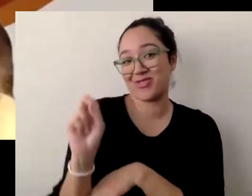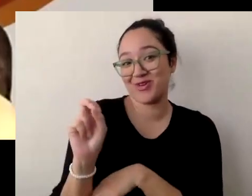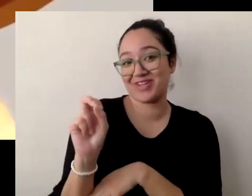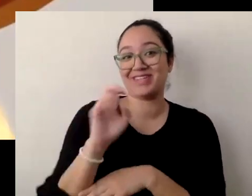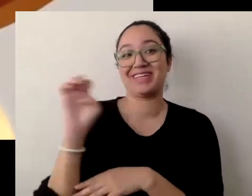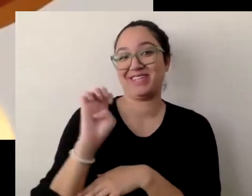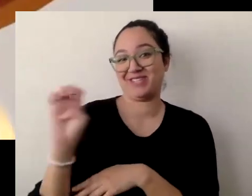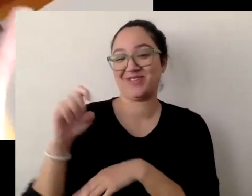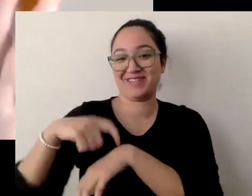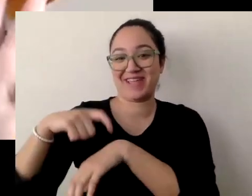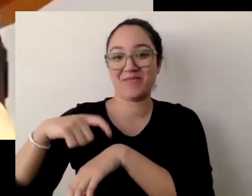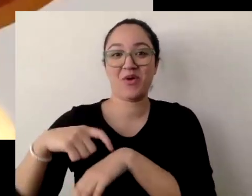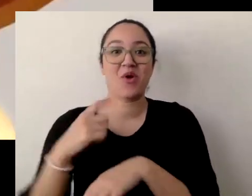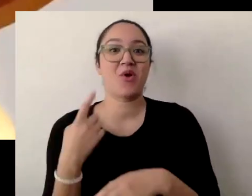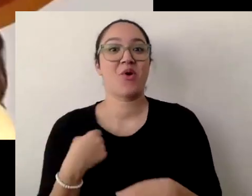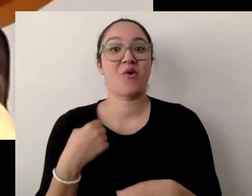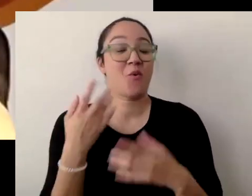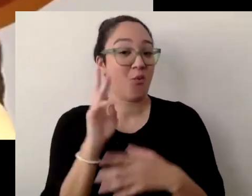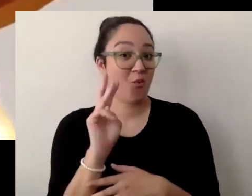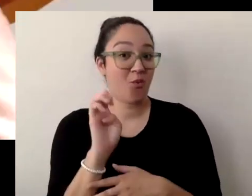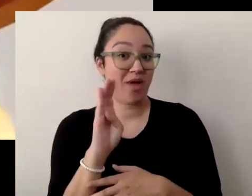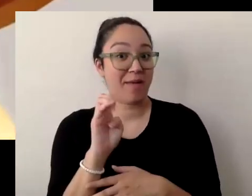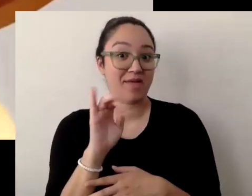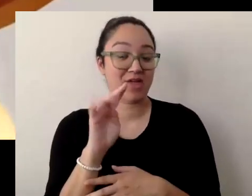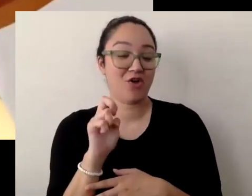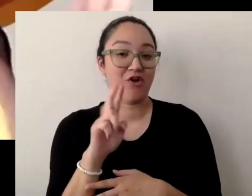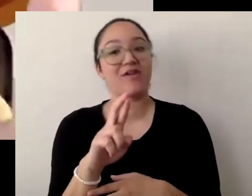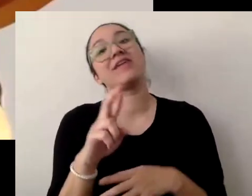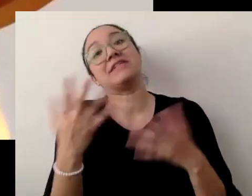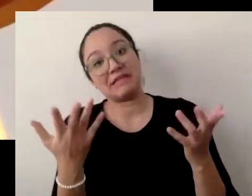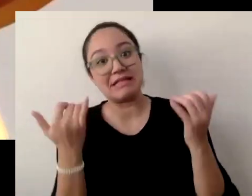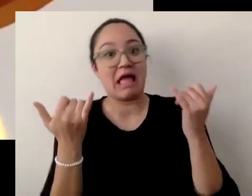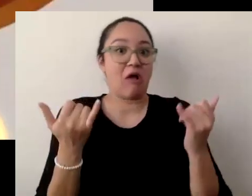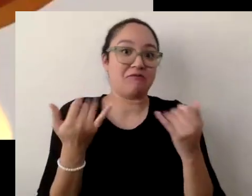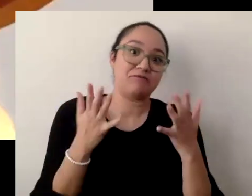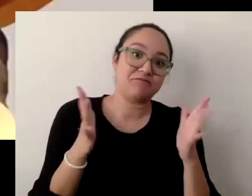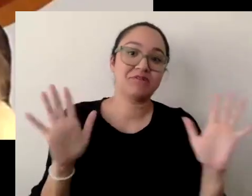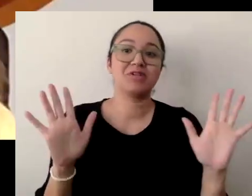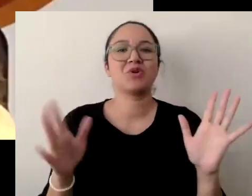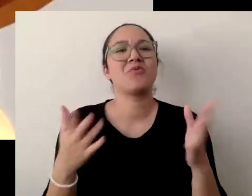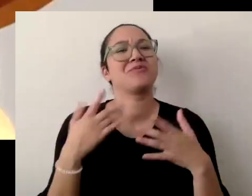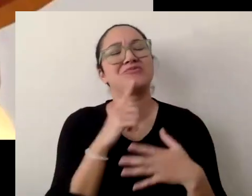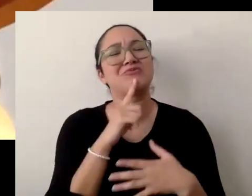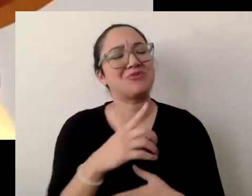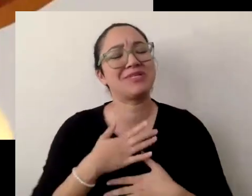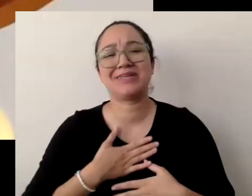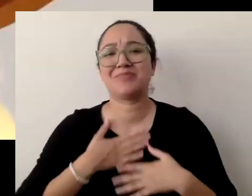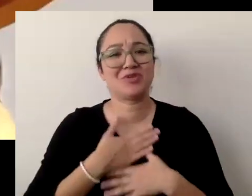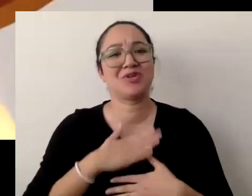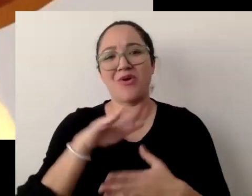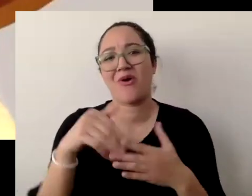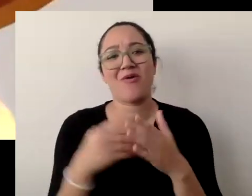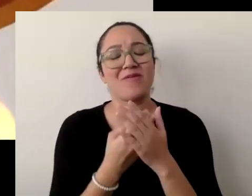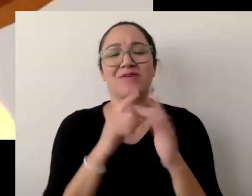Time. The webinar is formally over. We really appreciate all of your comments.